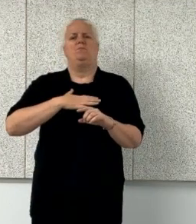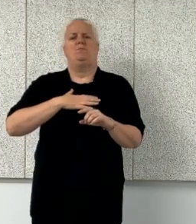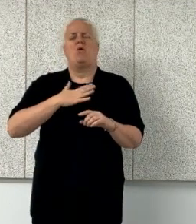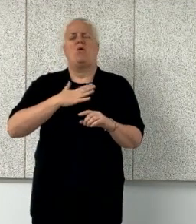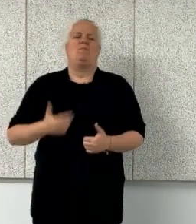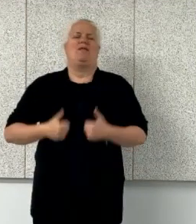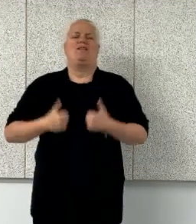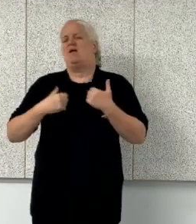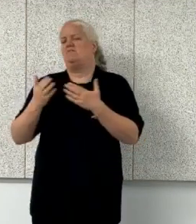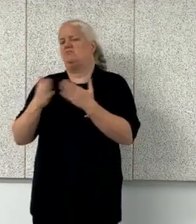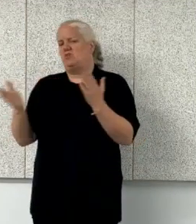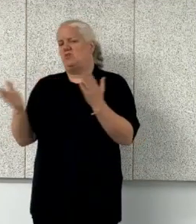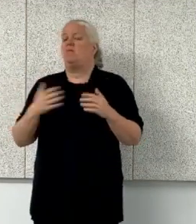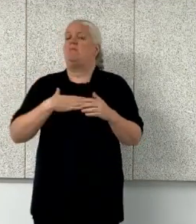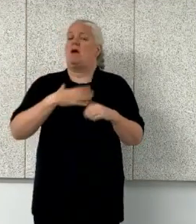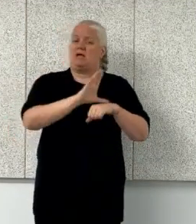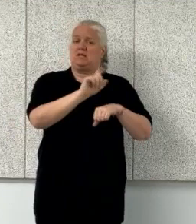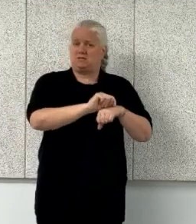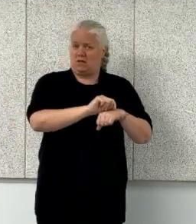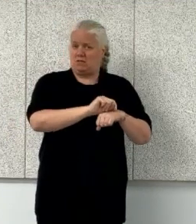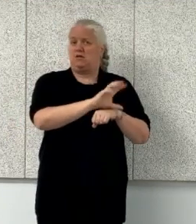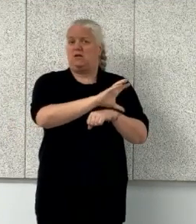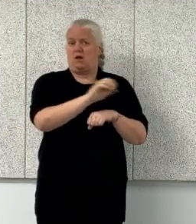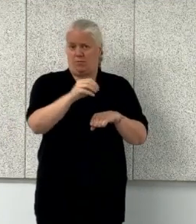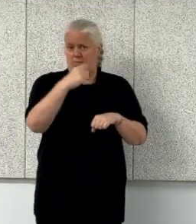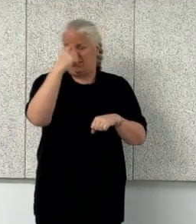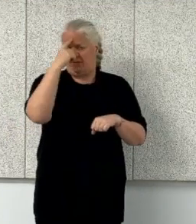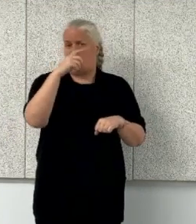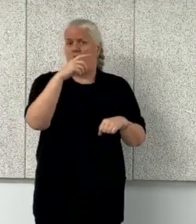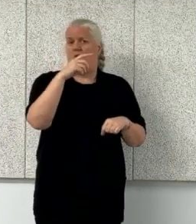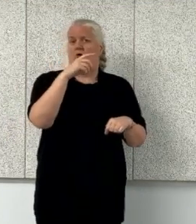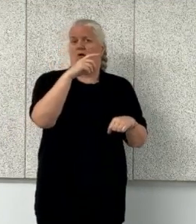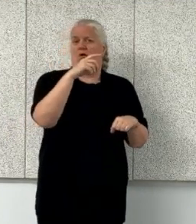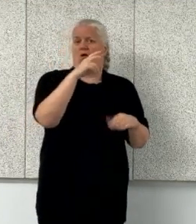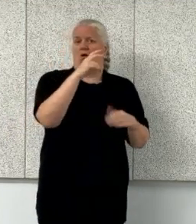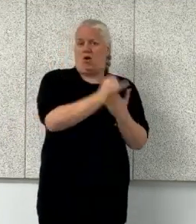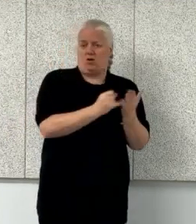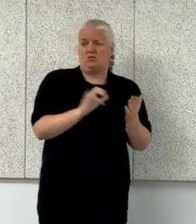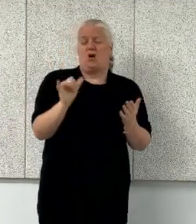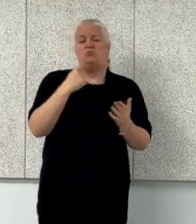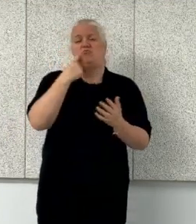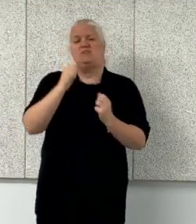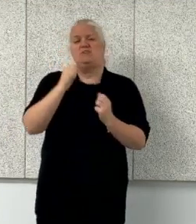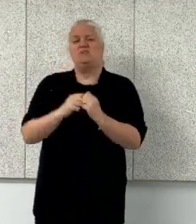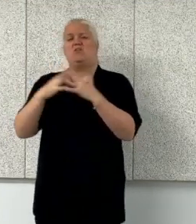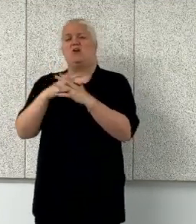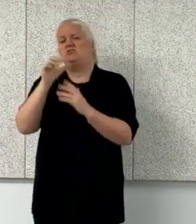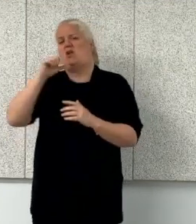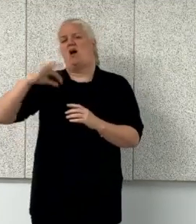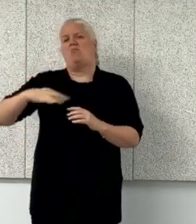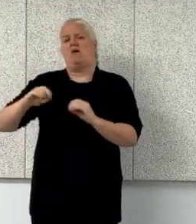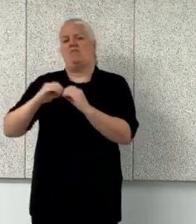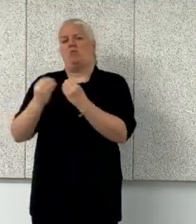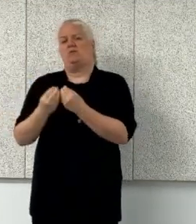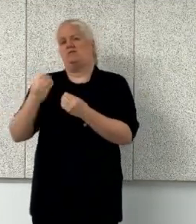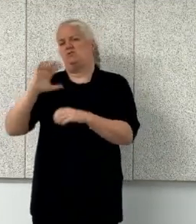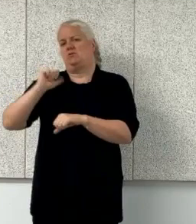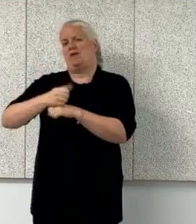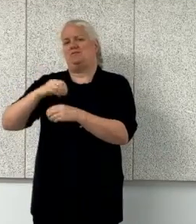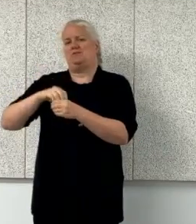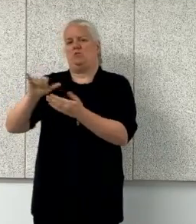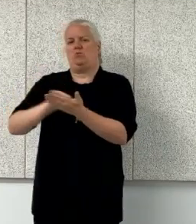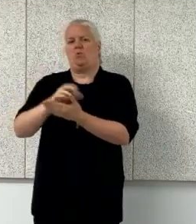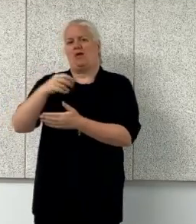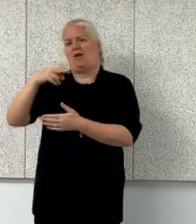Center Arts, I also recently launched a nonprofit based in New York and Mexico City. It's an international arts